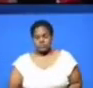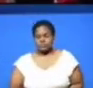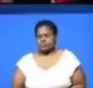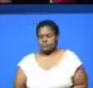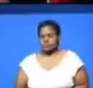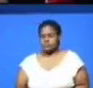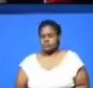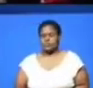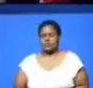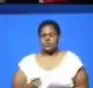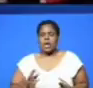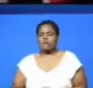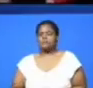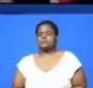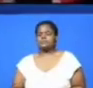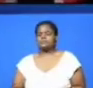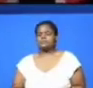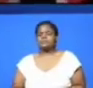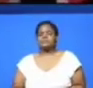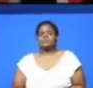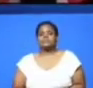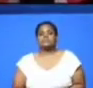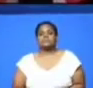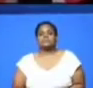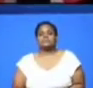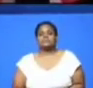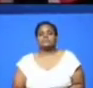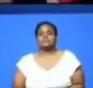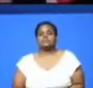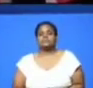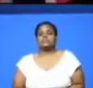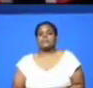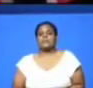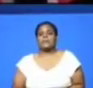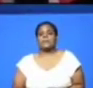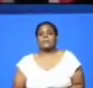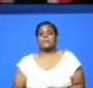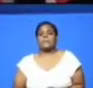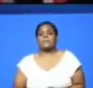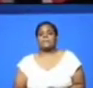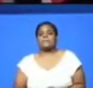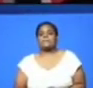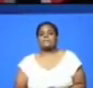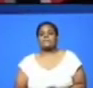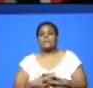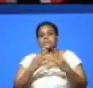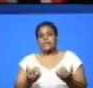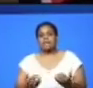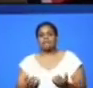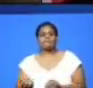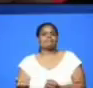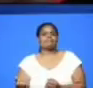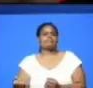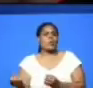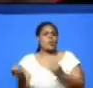I'm sorry I have to run from this. But let me get back to the 11th chapter.